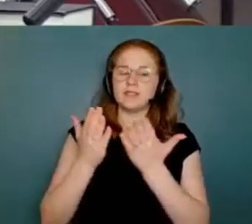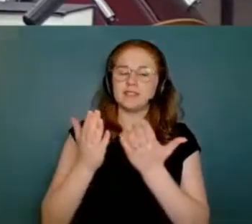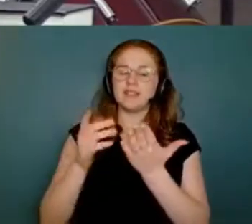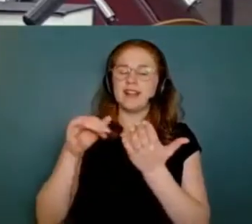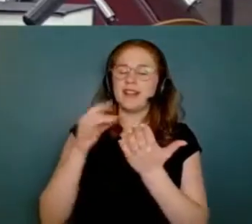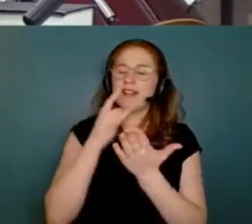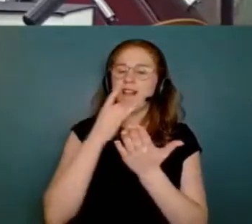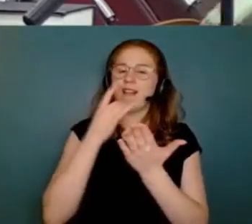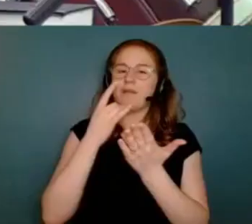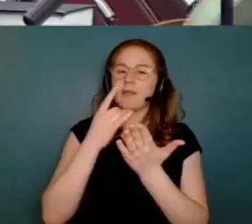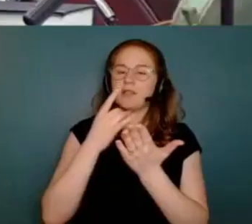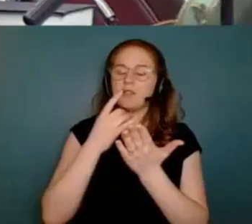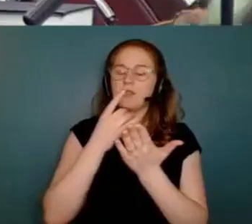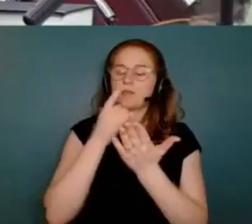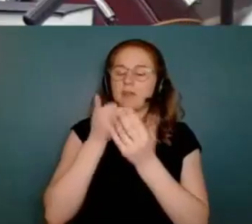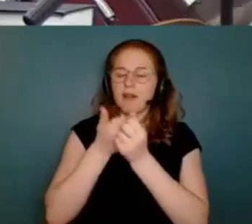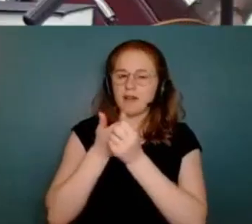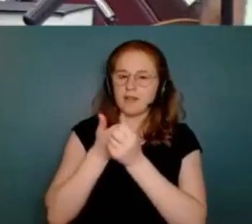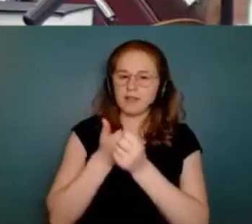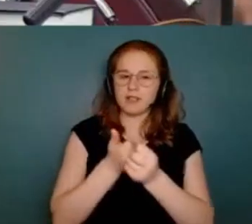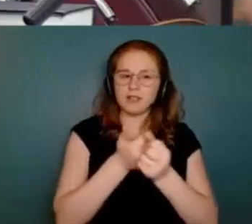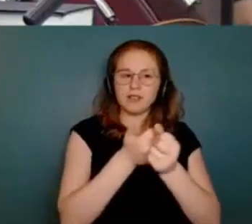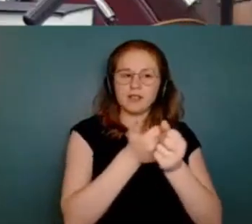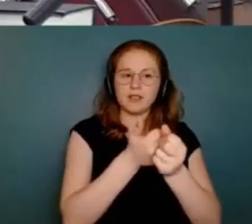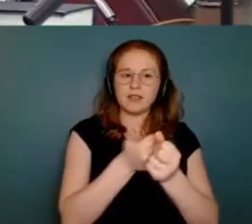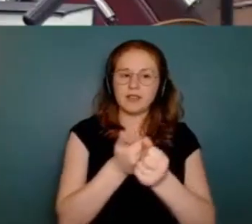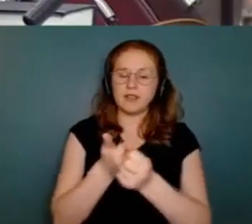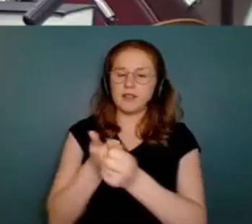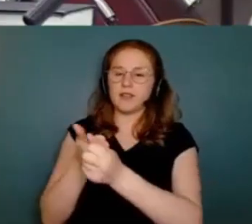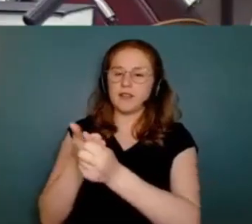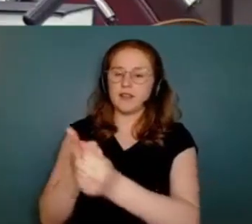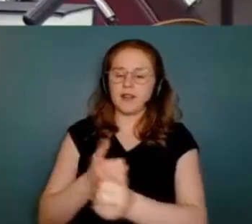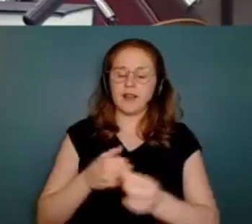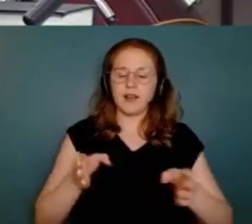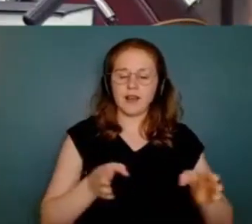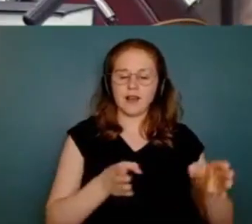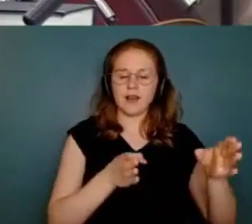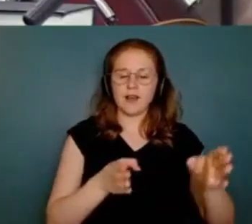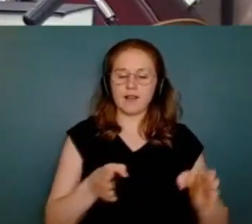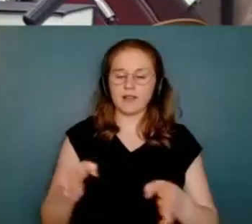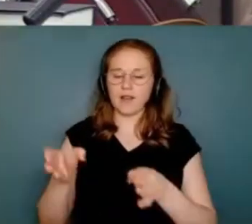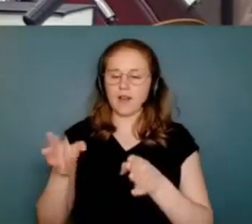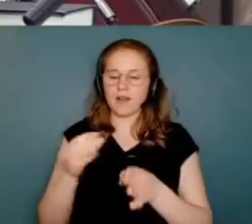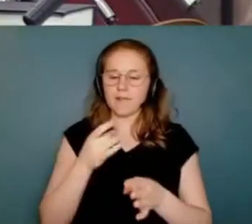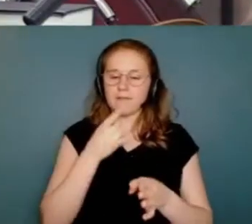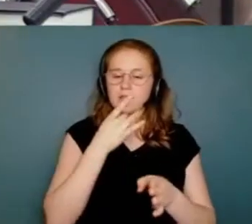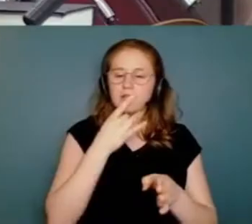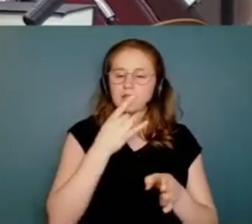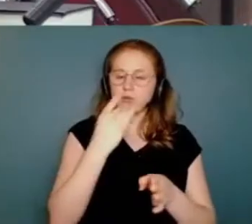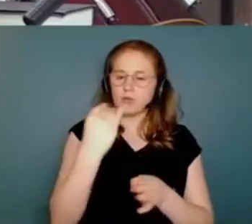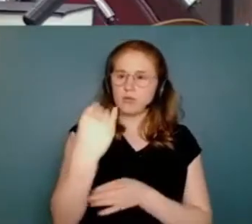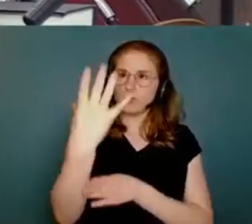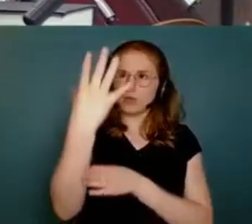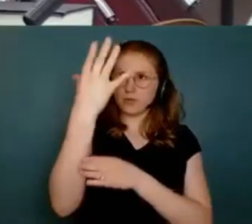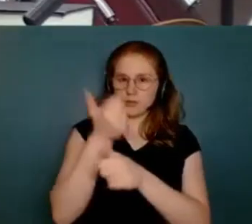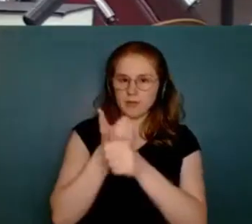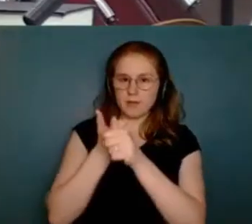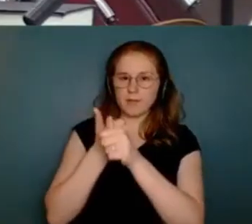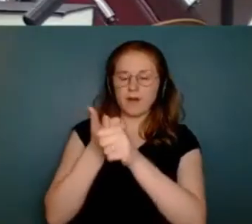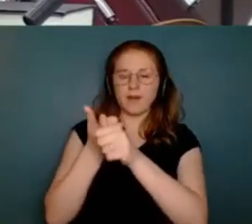is a lamp unto my feet and a light unto